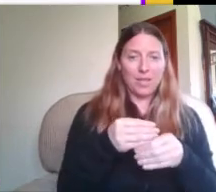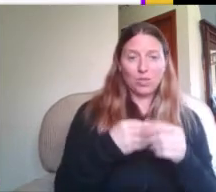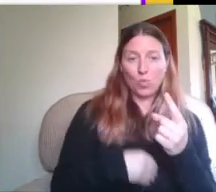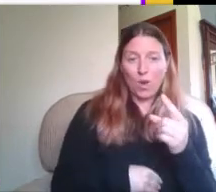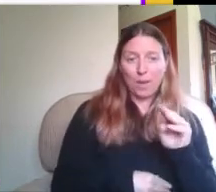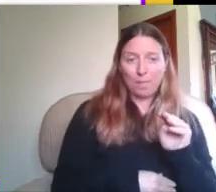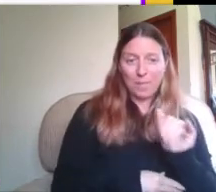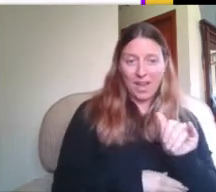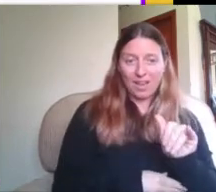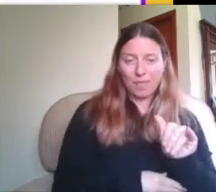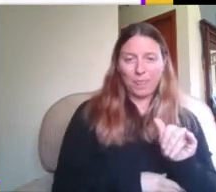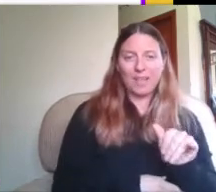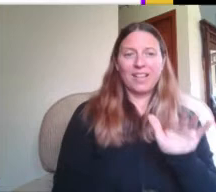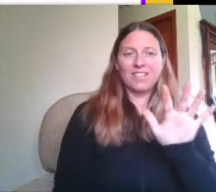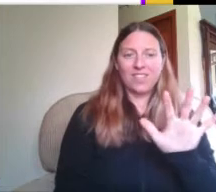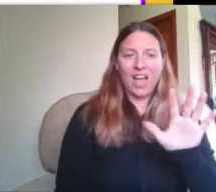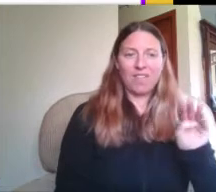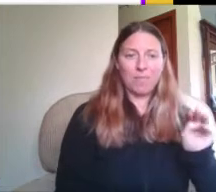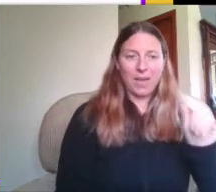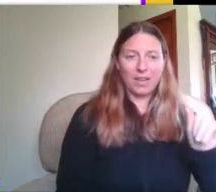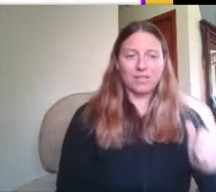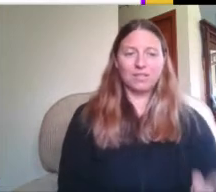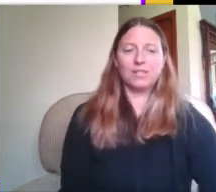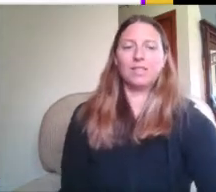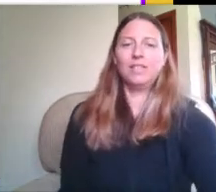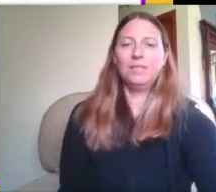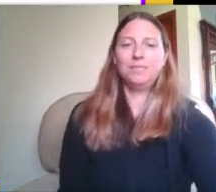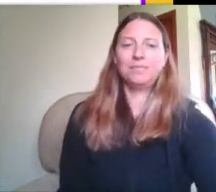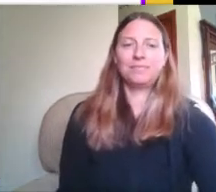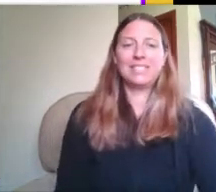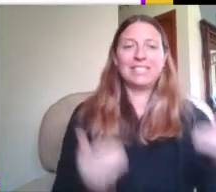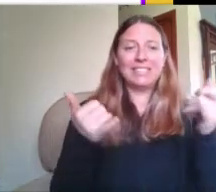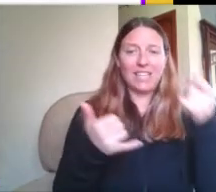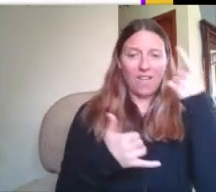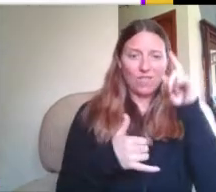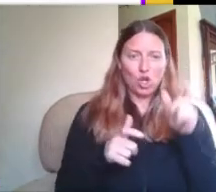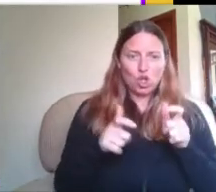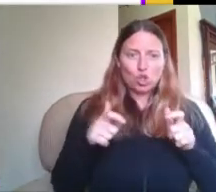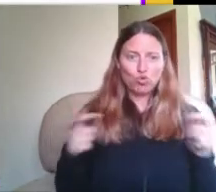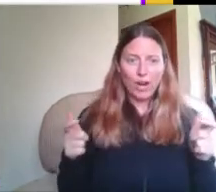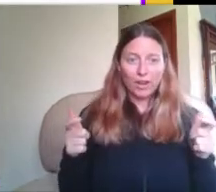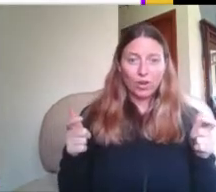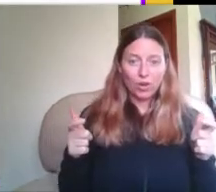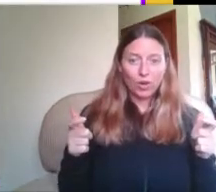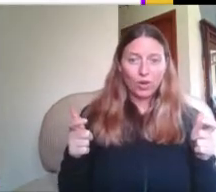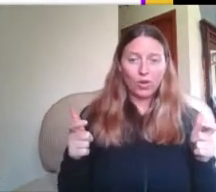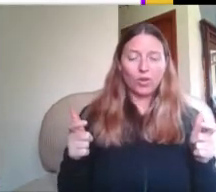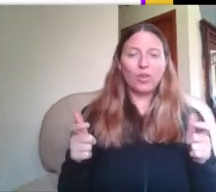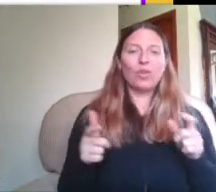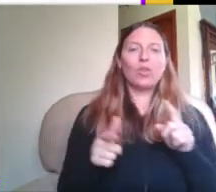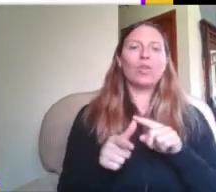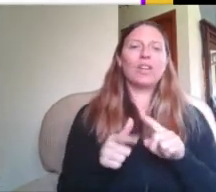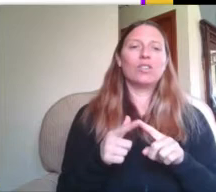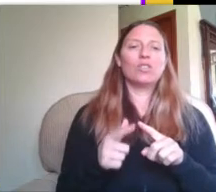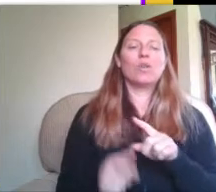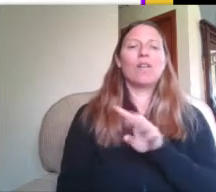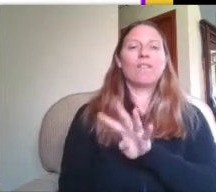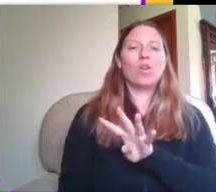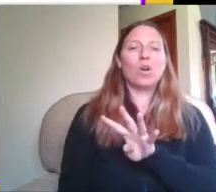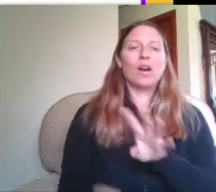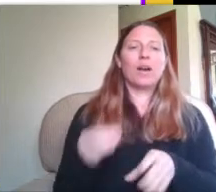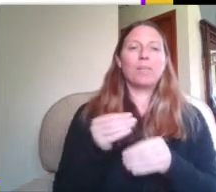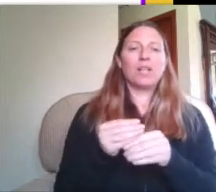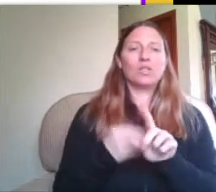values greater than 3, you need to add 4 plus 1, and that gives you 5.